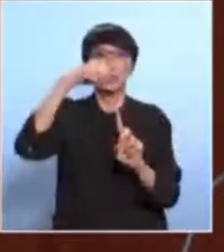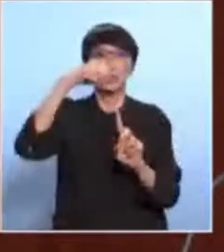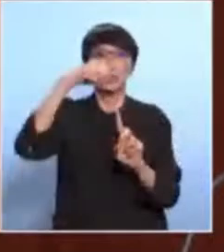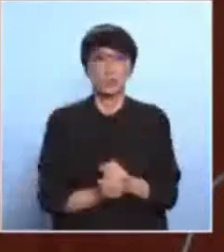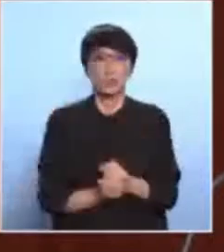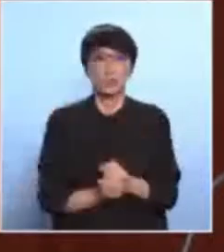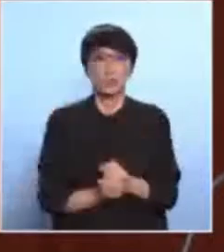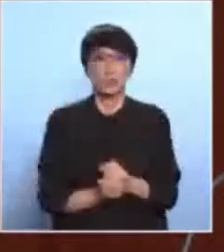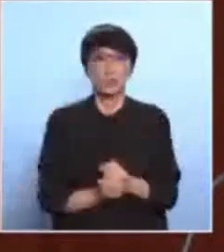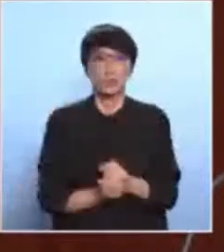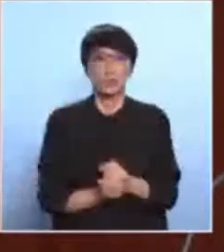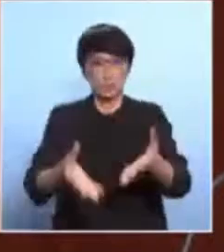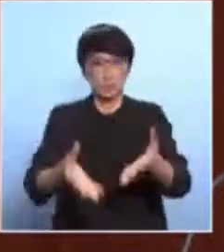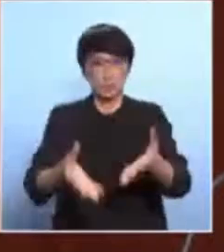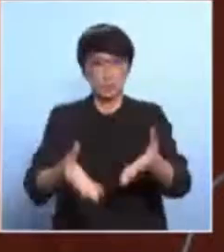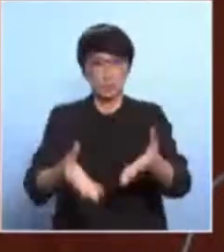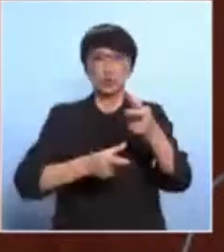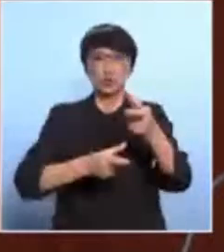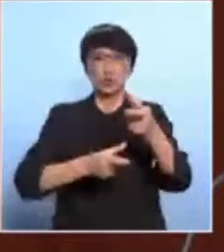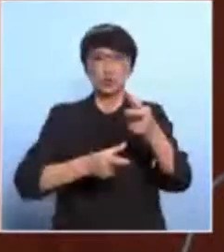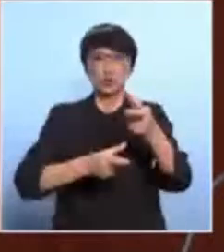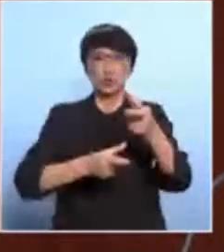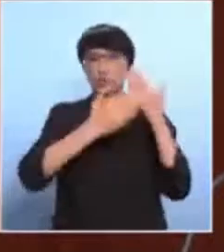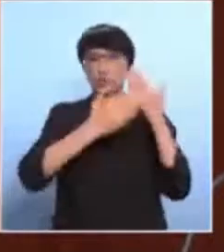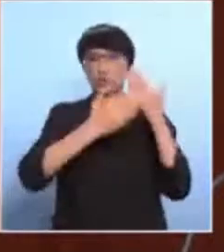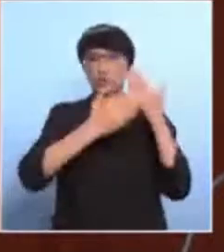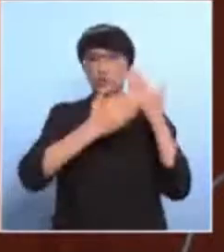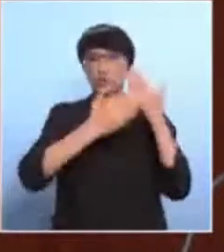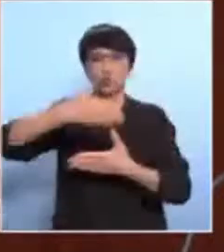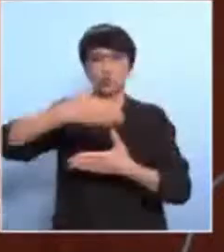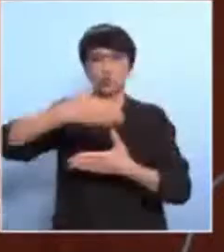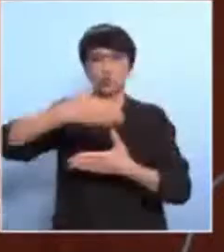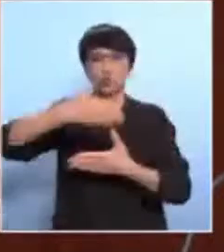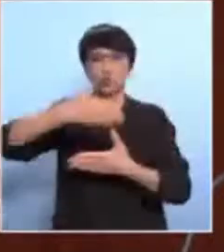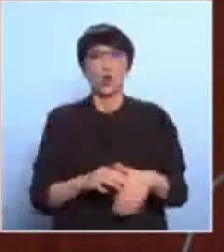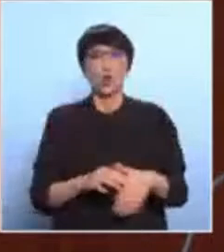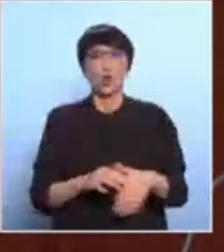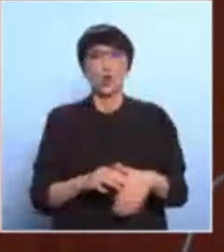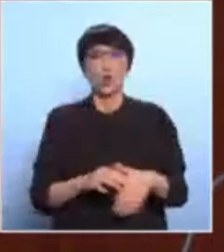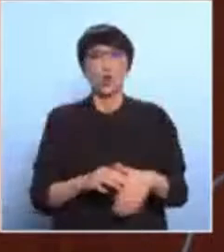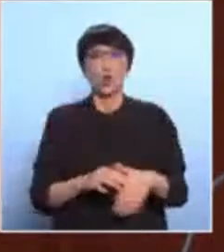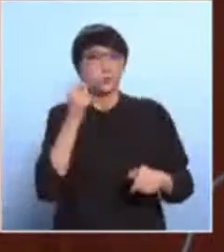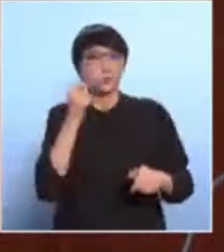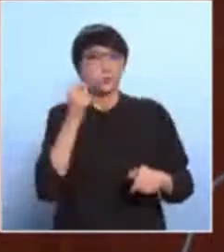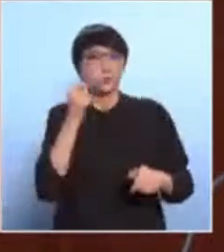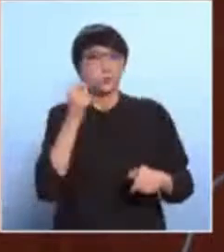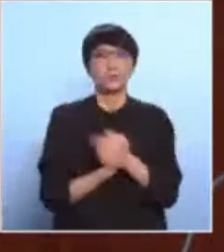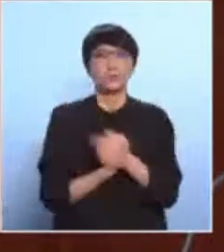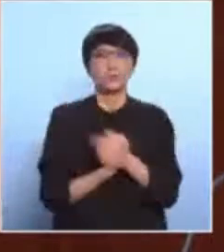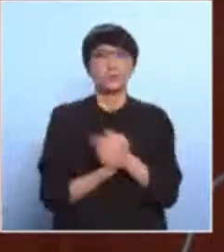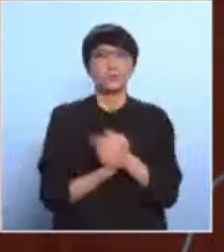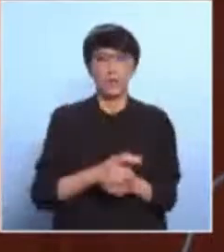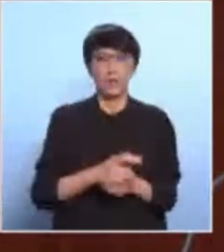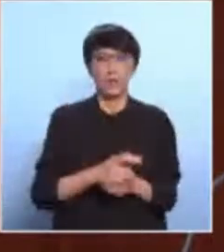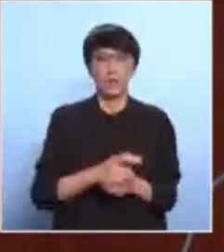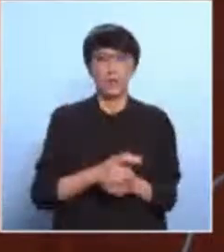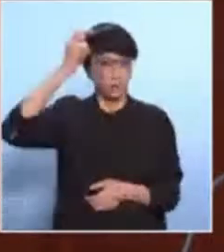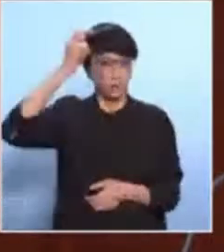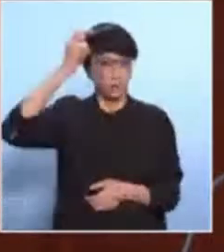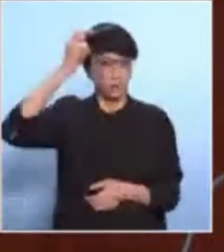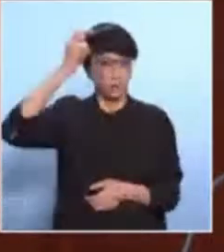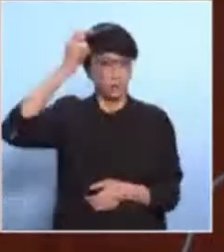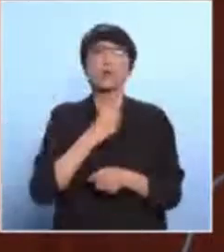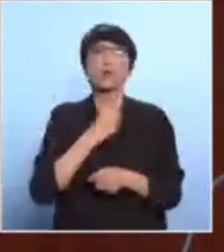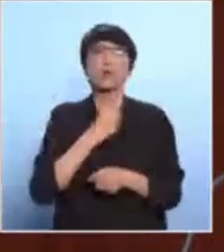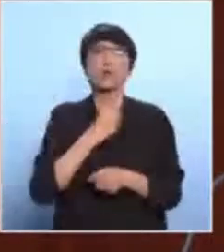release commercial and residential floor area, and create a vibrant harborfront. The government will also explore ways